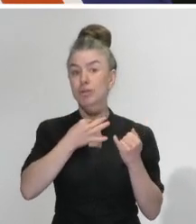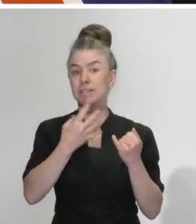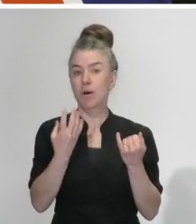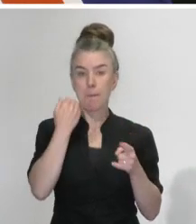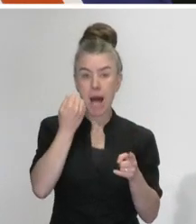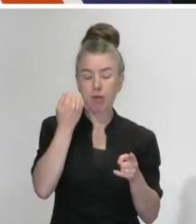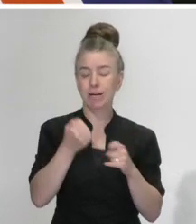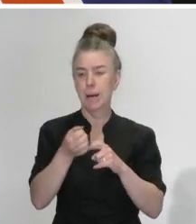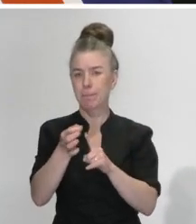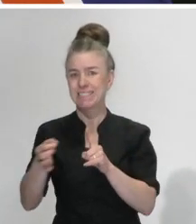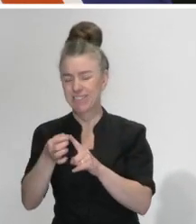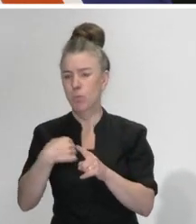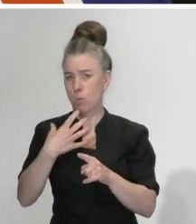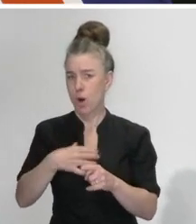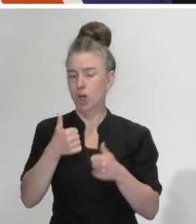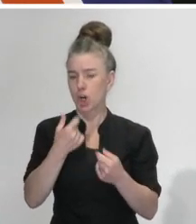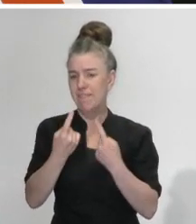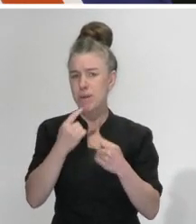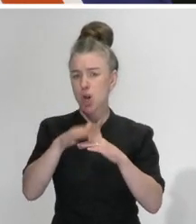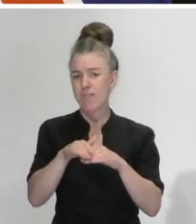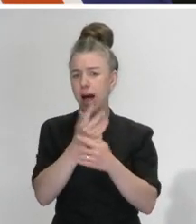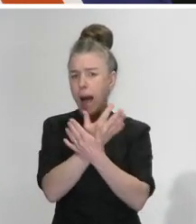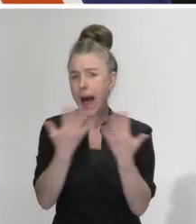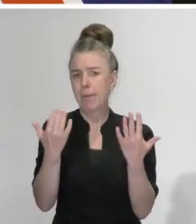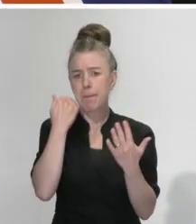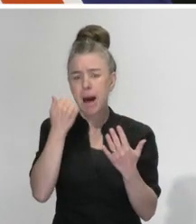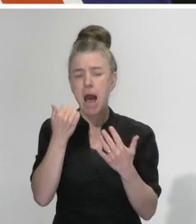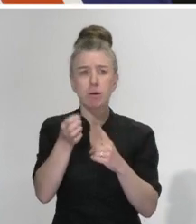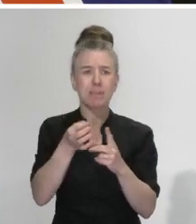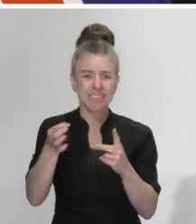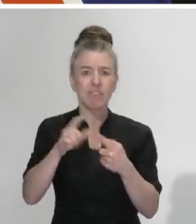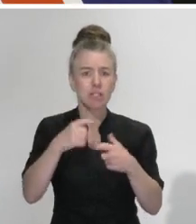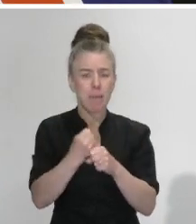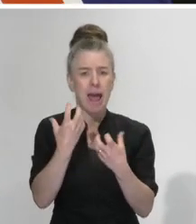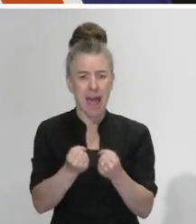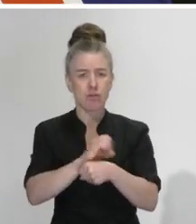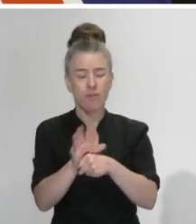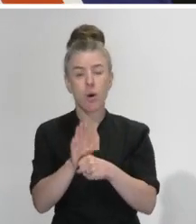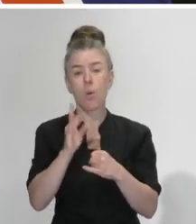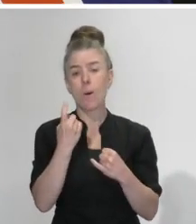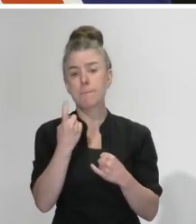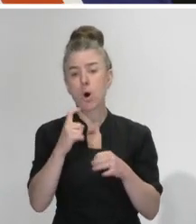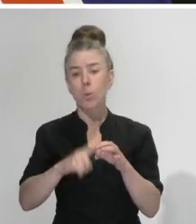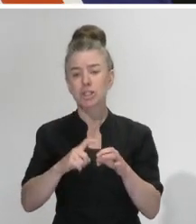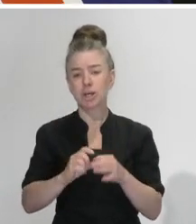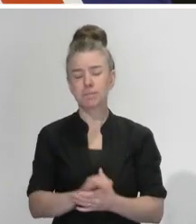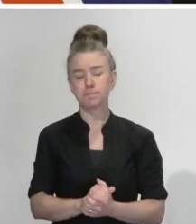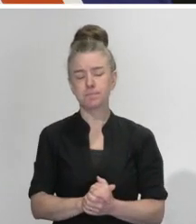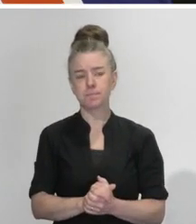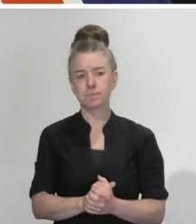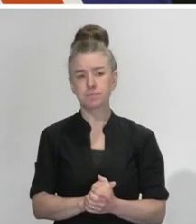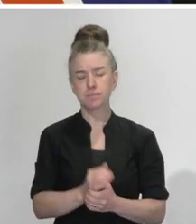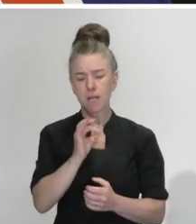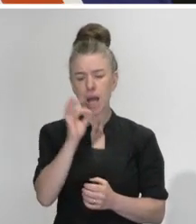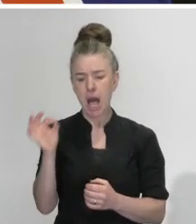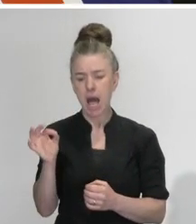outcomes, so we want to have good ethnicity data, and we'll be implementing the suggestions that they have made. Final question down the back. From Iceland shows that 50% of